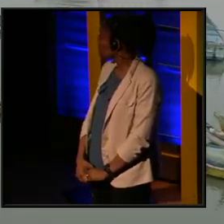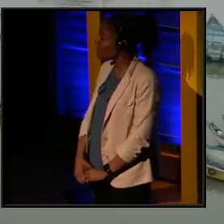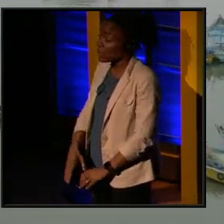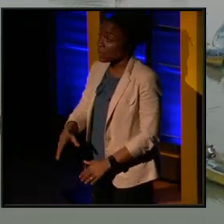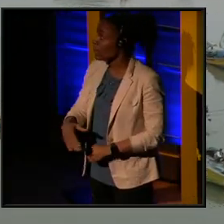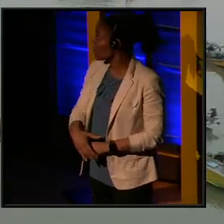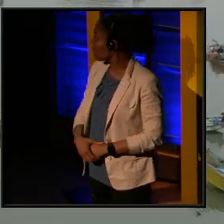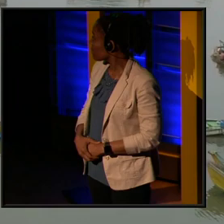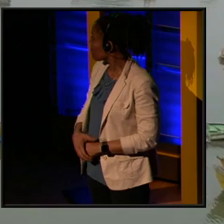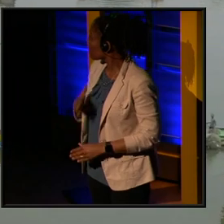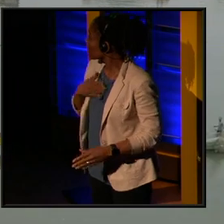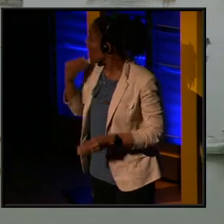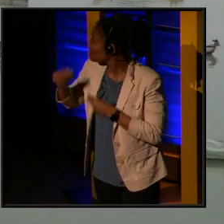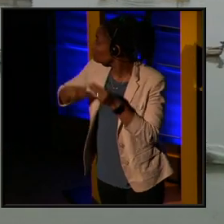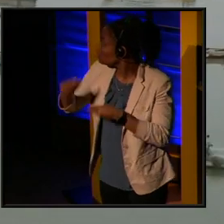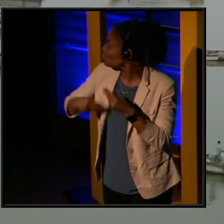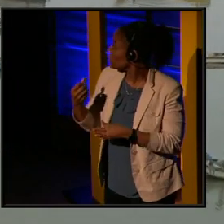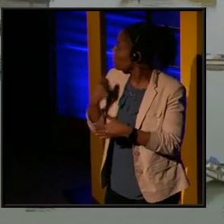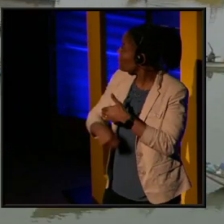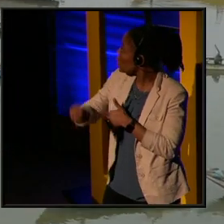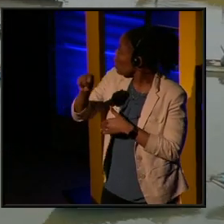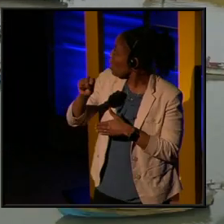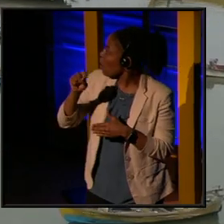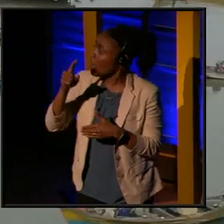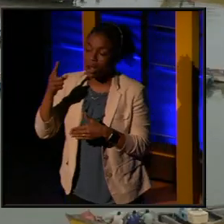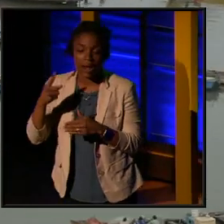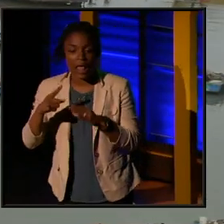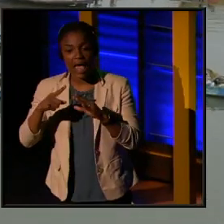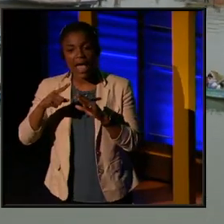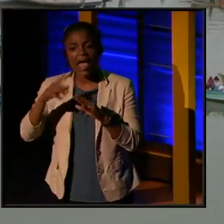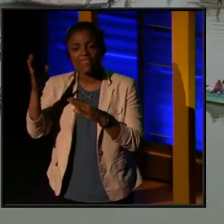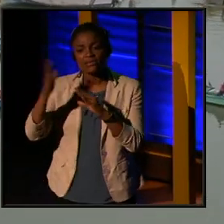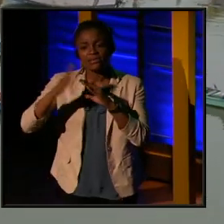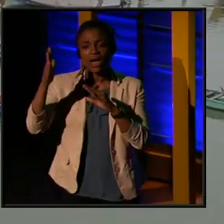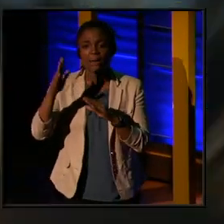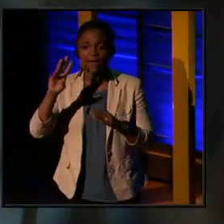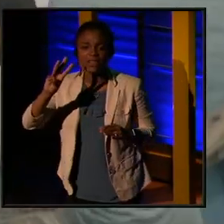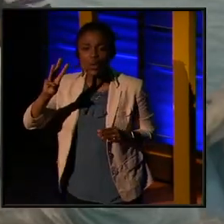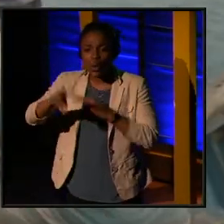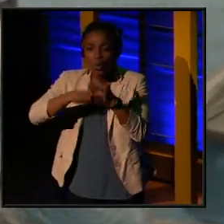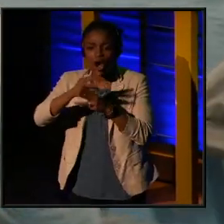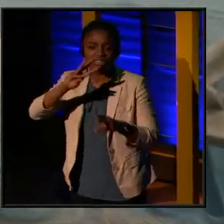My generation was born at the peak of the world's sixth mass extinction.